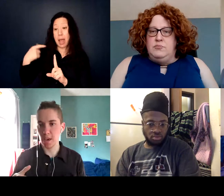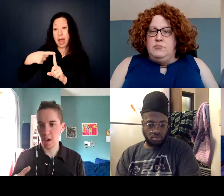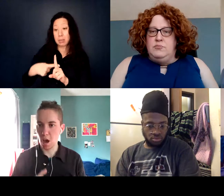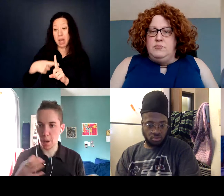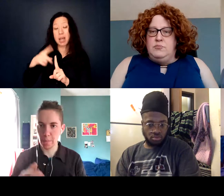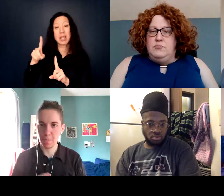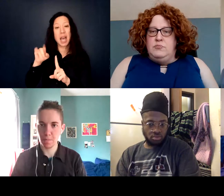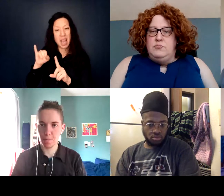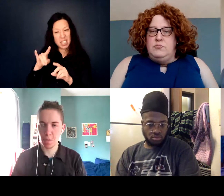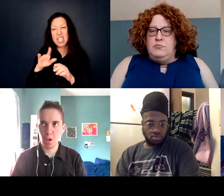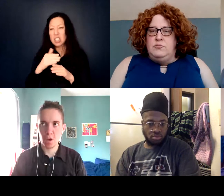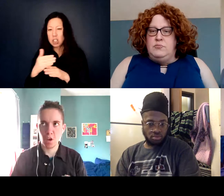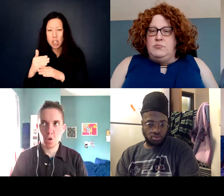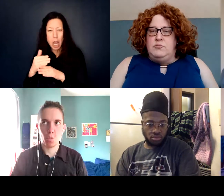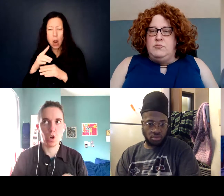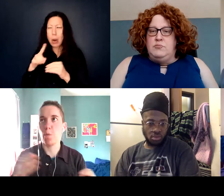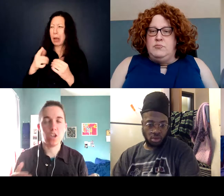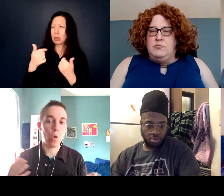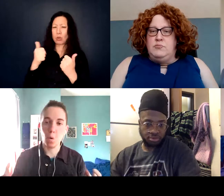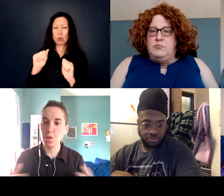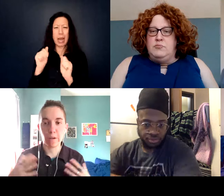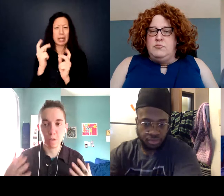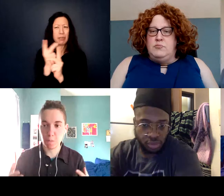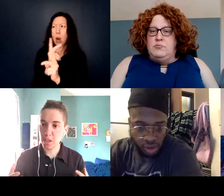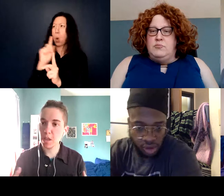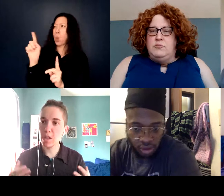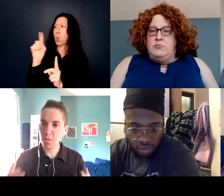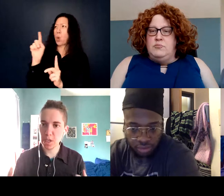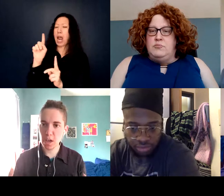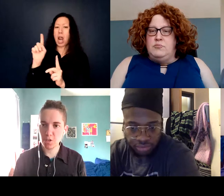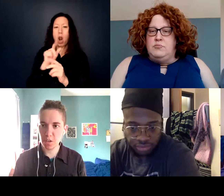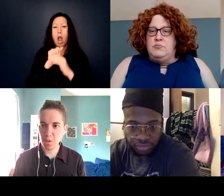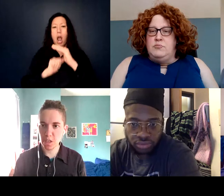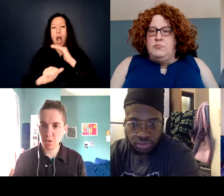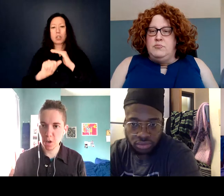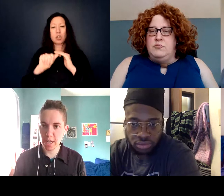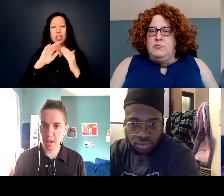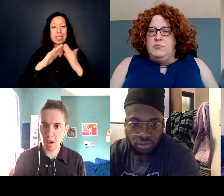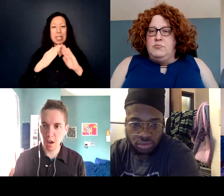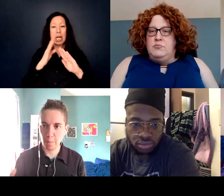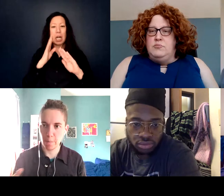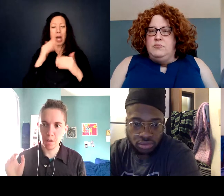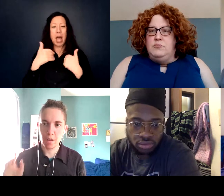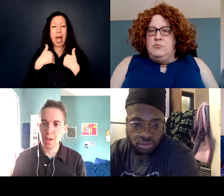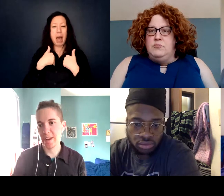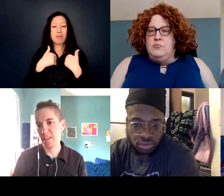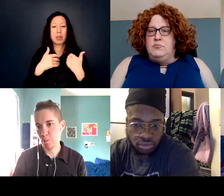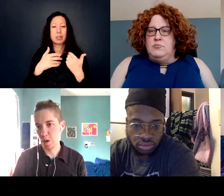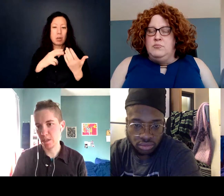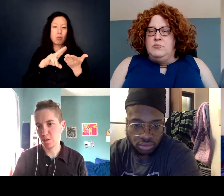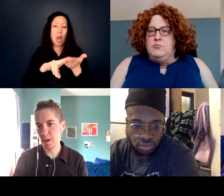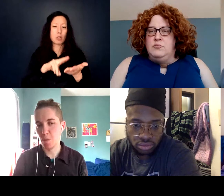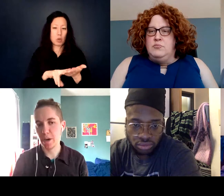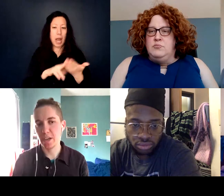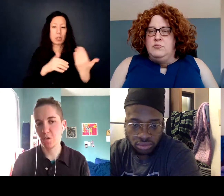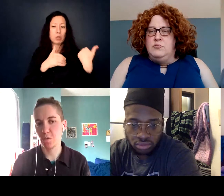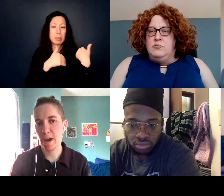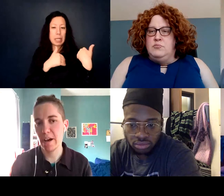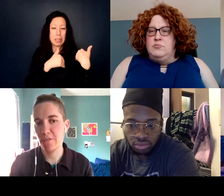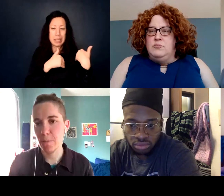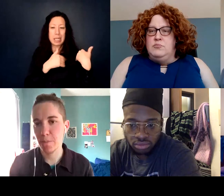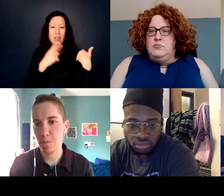in the city we're going to hold like responsibility for the contract for this training. That is in process right